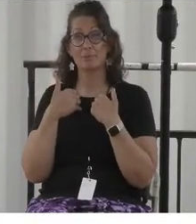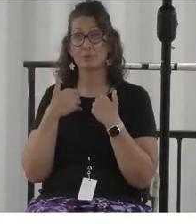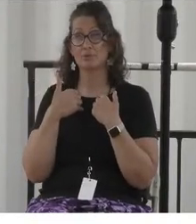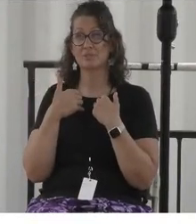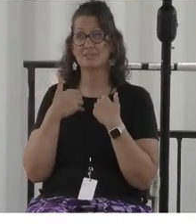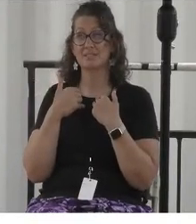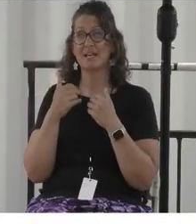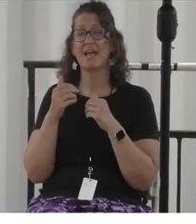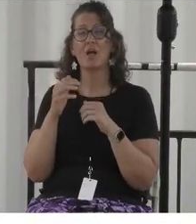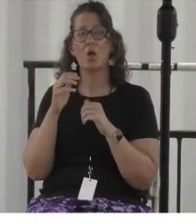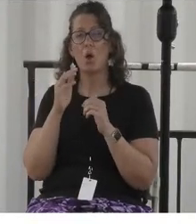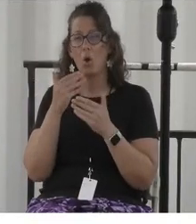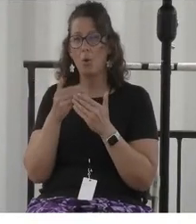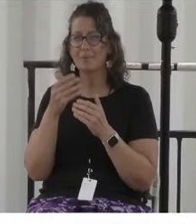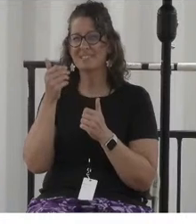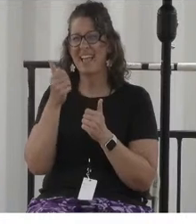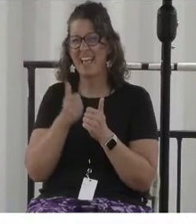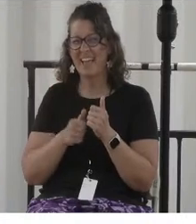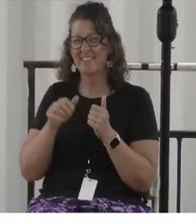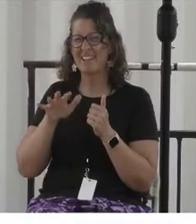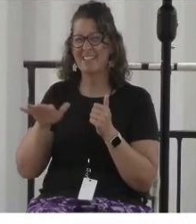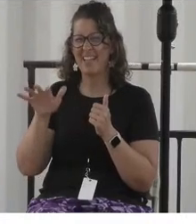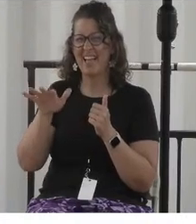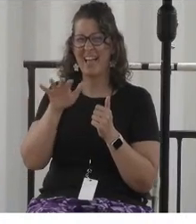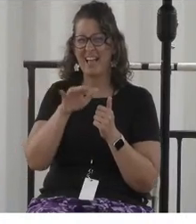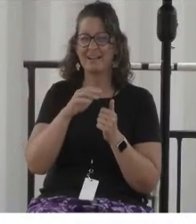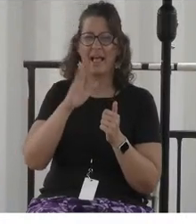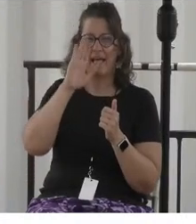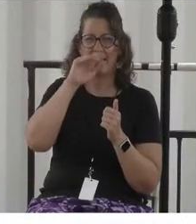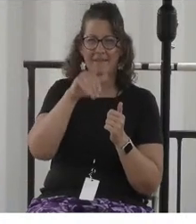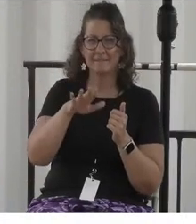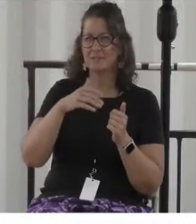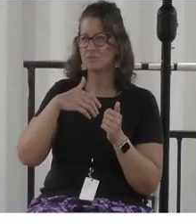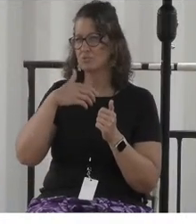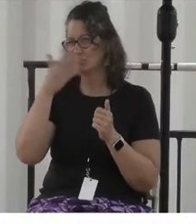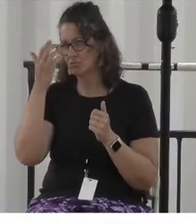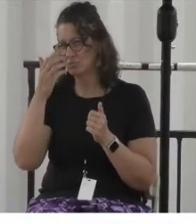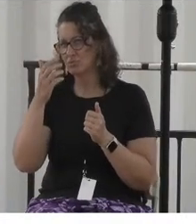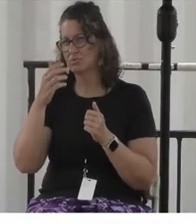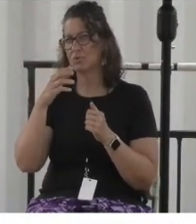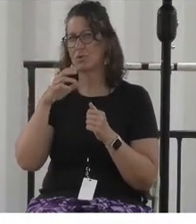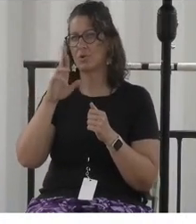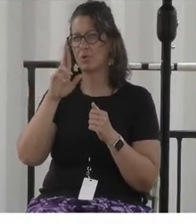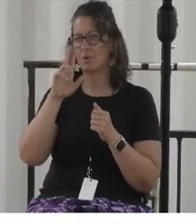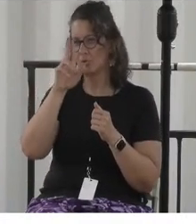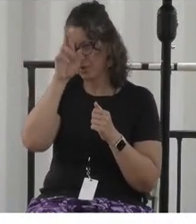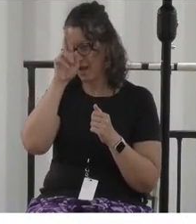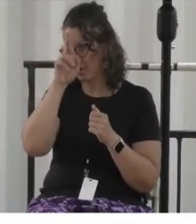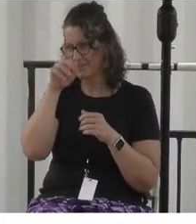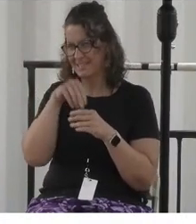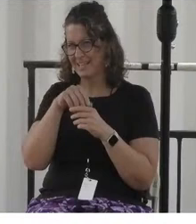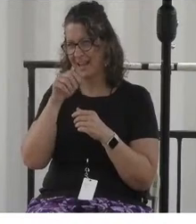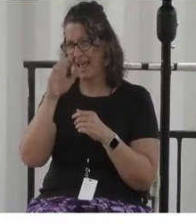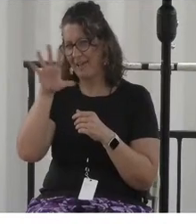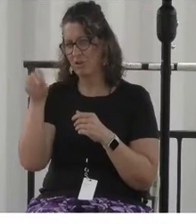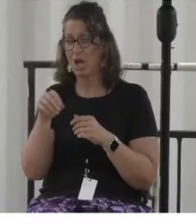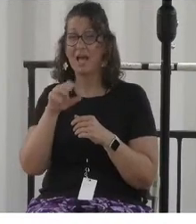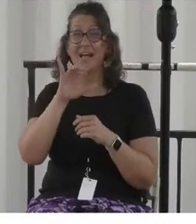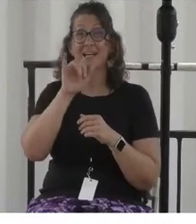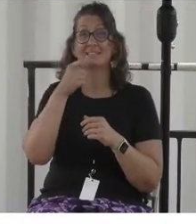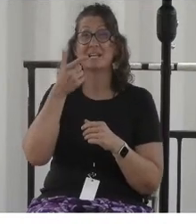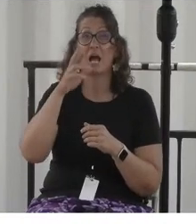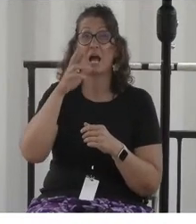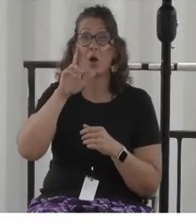all of the continents. We're tracking elephants, we're tracking giraffes and rhinos in Africa. tracking jaguars in Brazil and